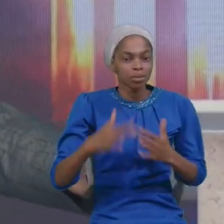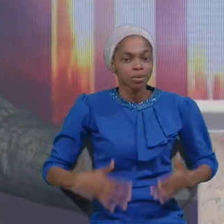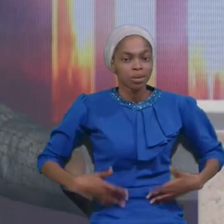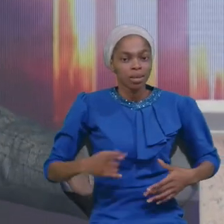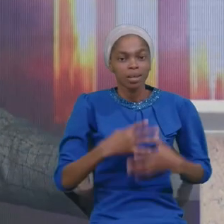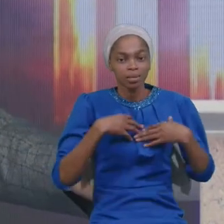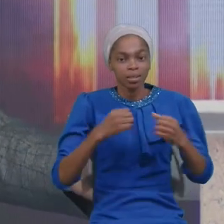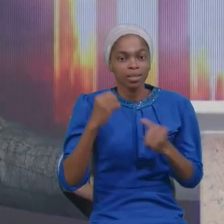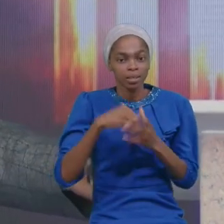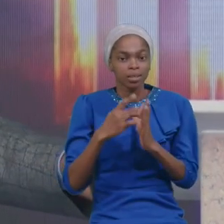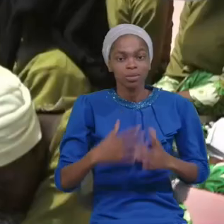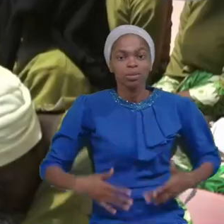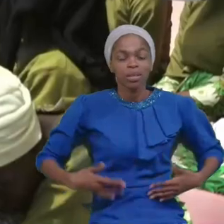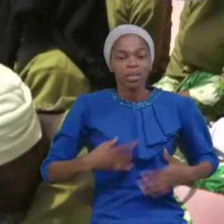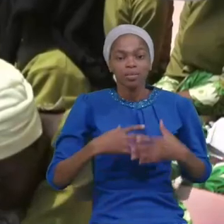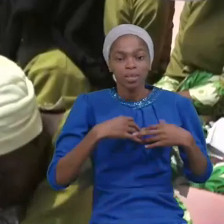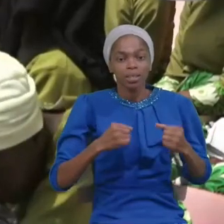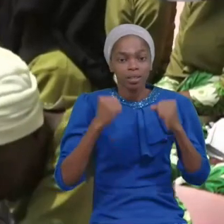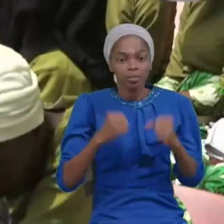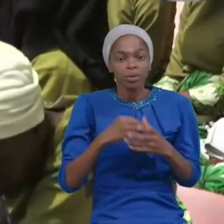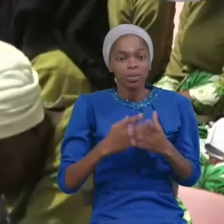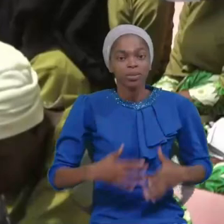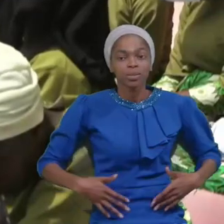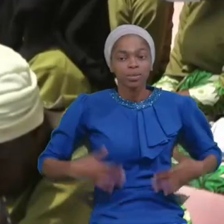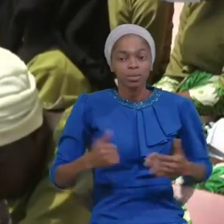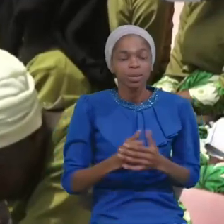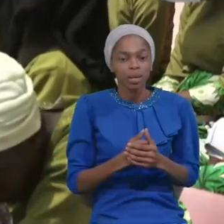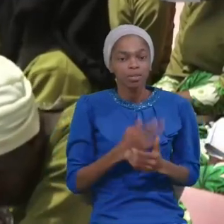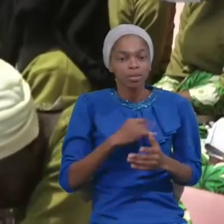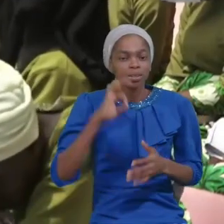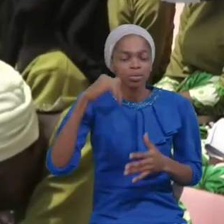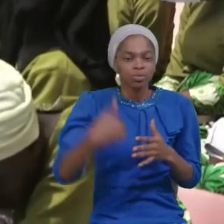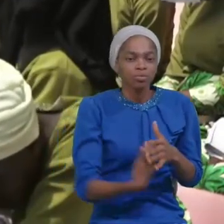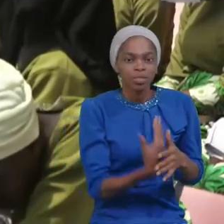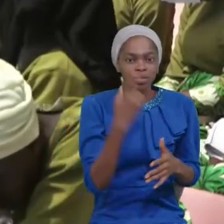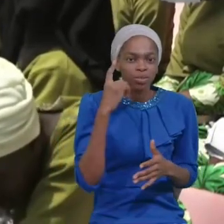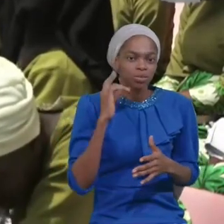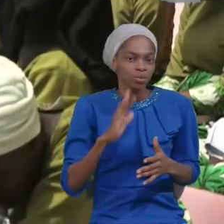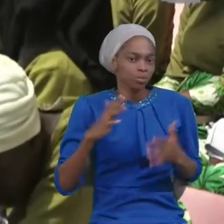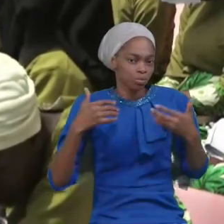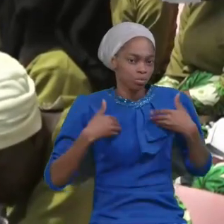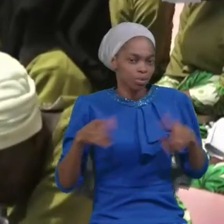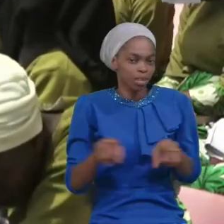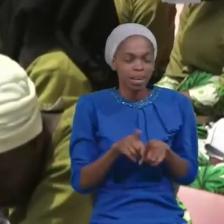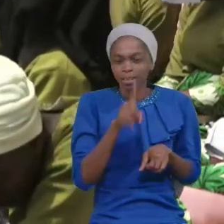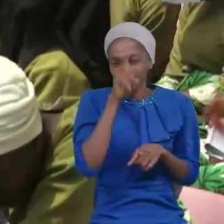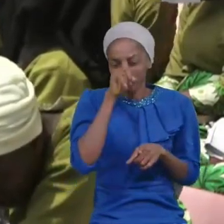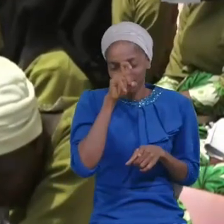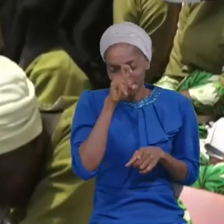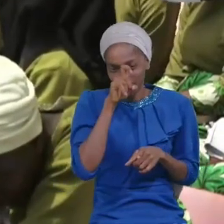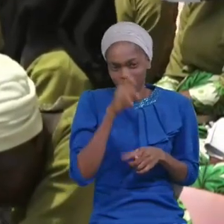like that of the eagle. Eaglets and eagles will fly.